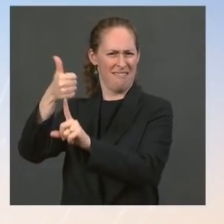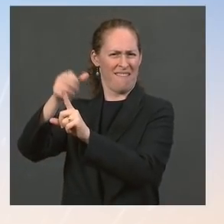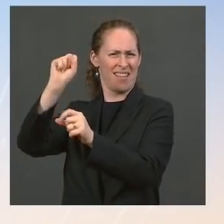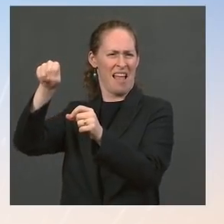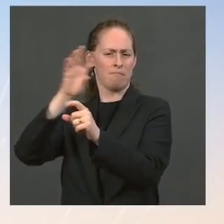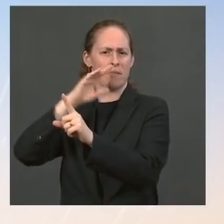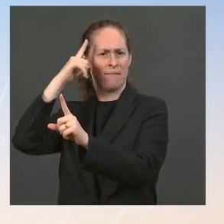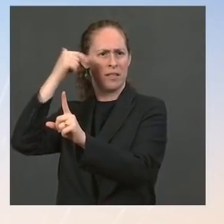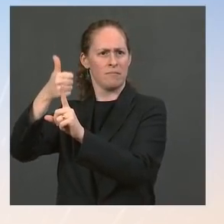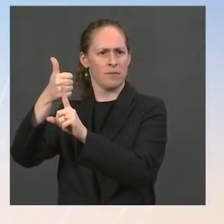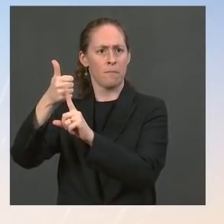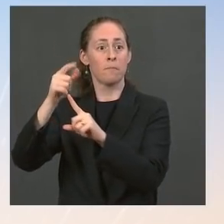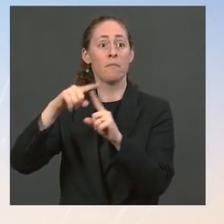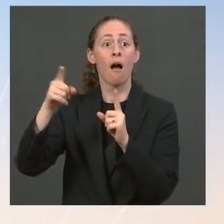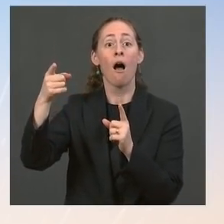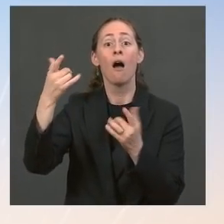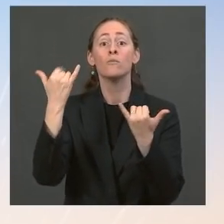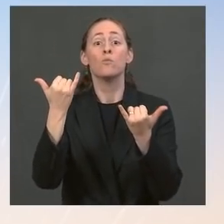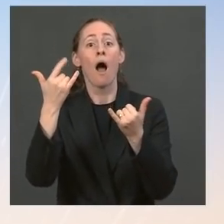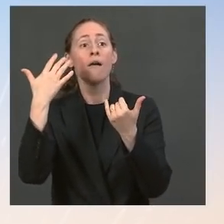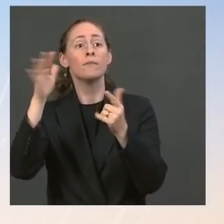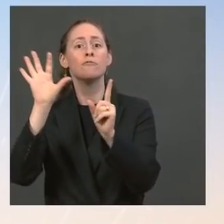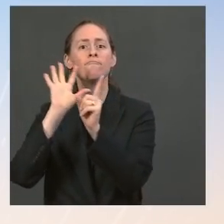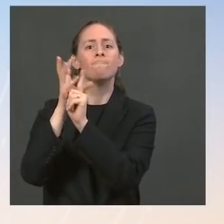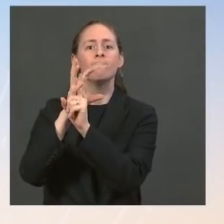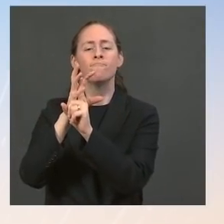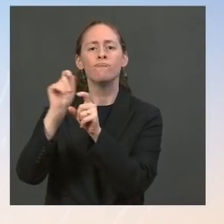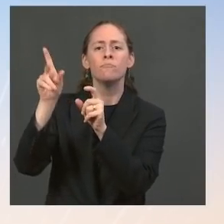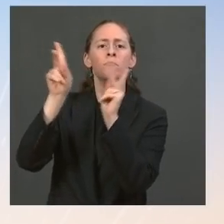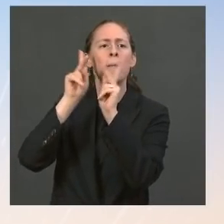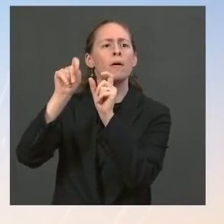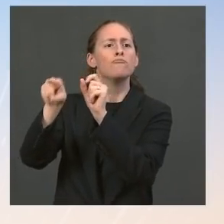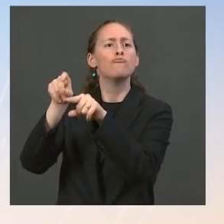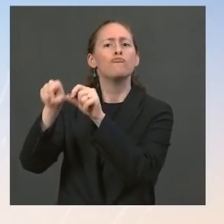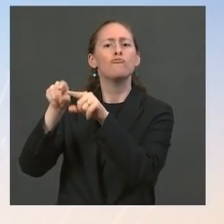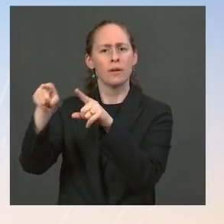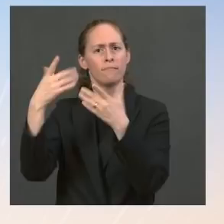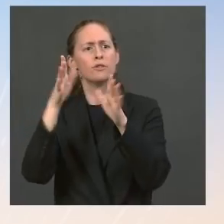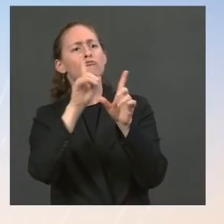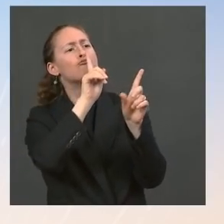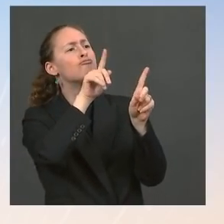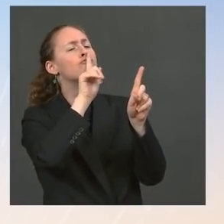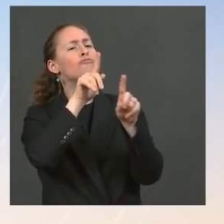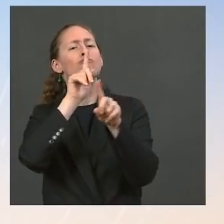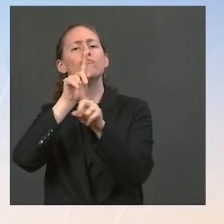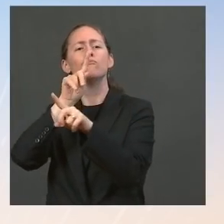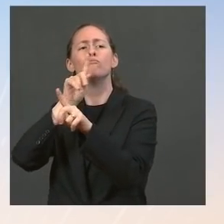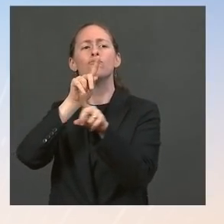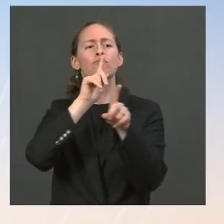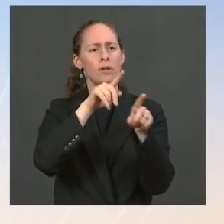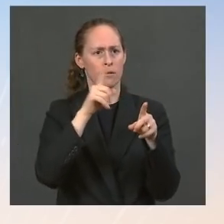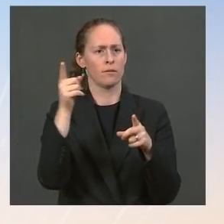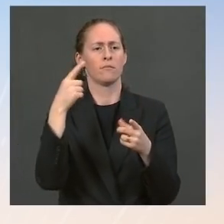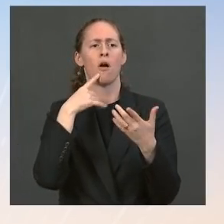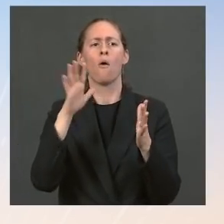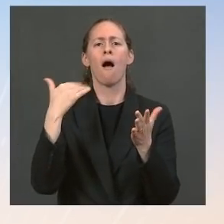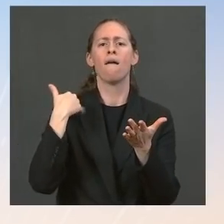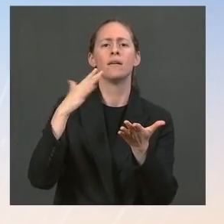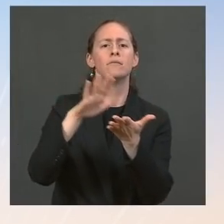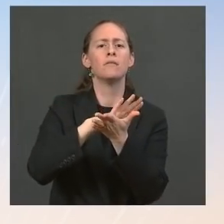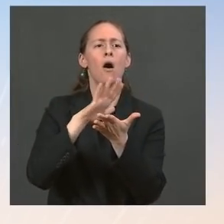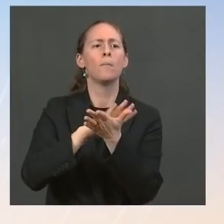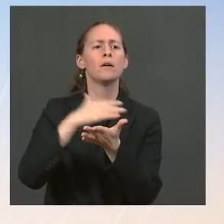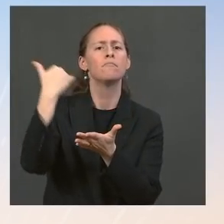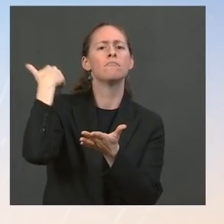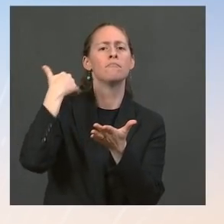the Hill today, he also referenced the fact that that there was a document from a couple of months ago, and I'll let him